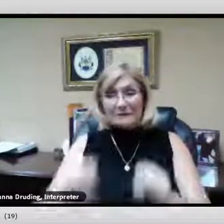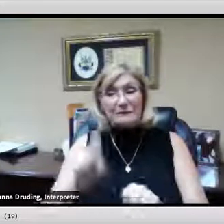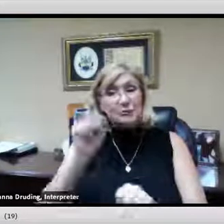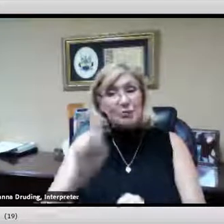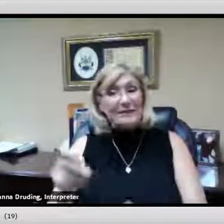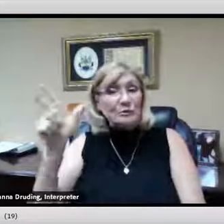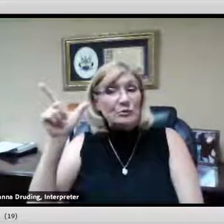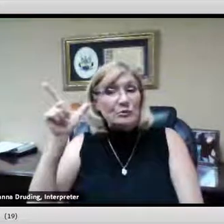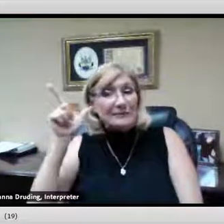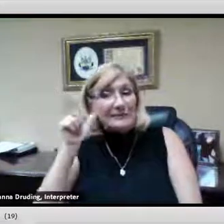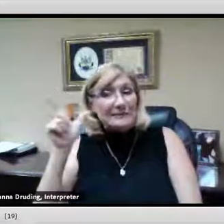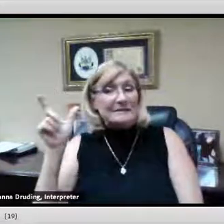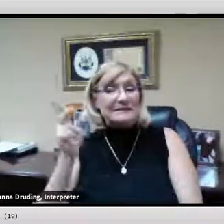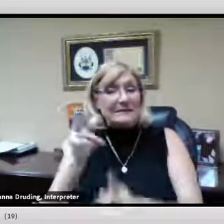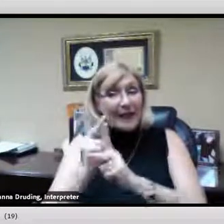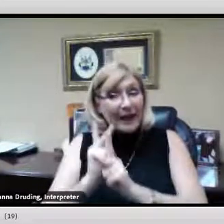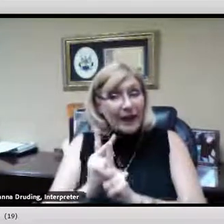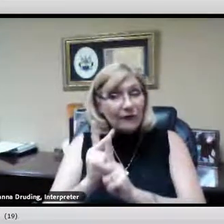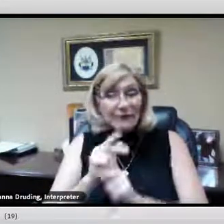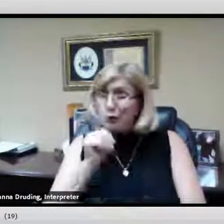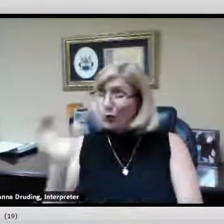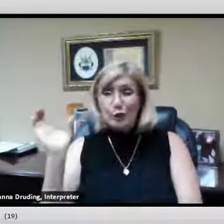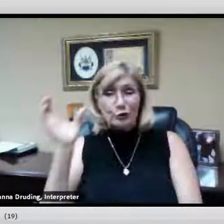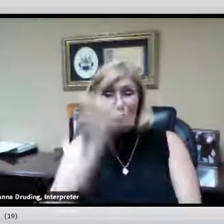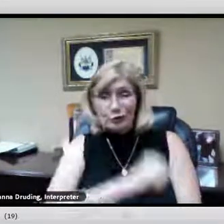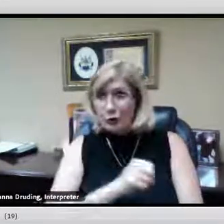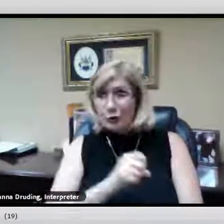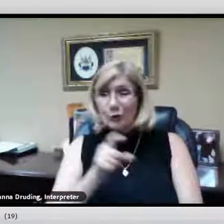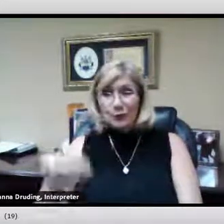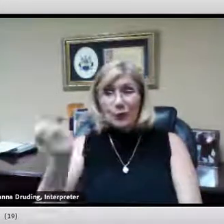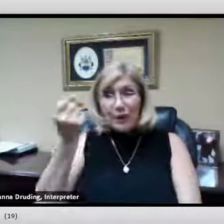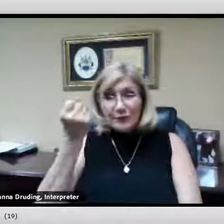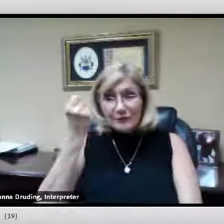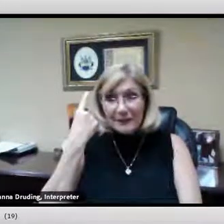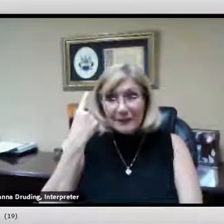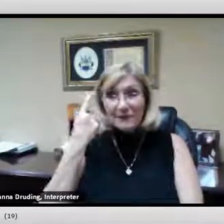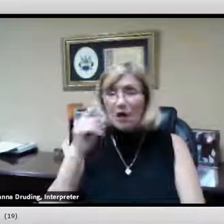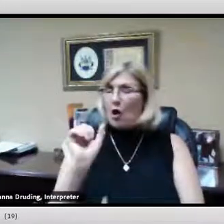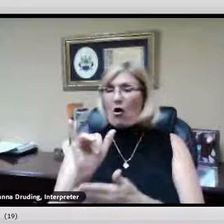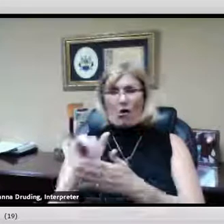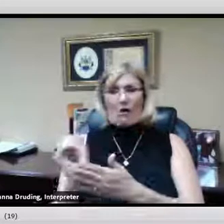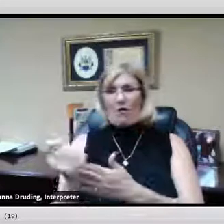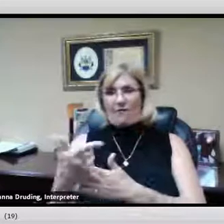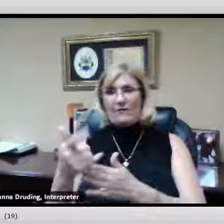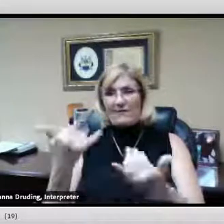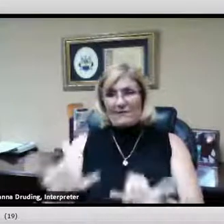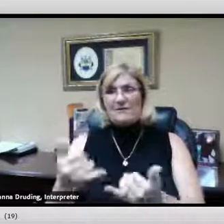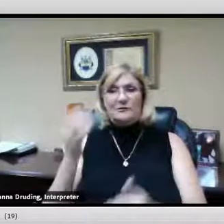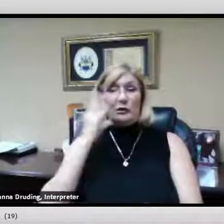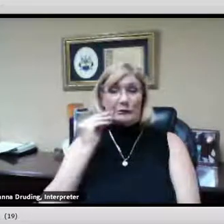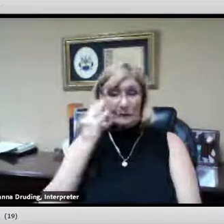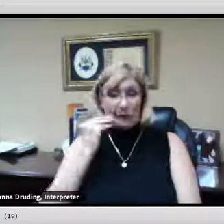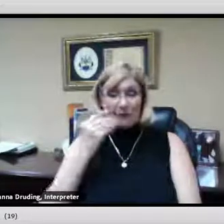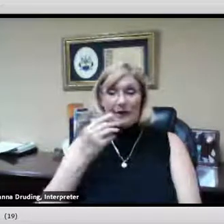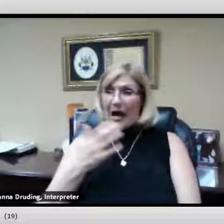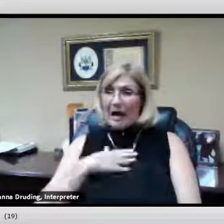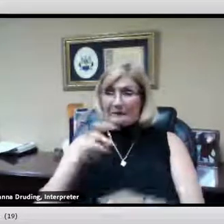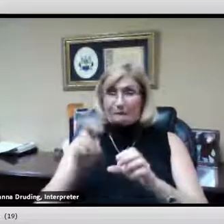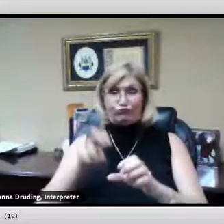full description of the problem. Don't assume that you understand. And this all comes from experience. I still jump